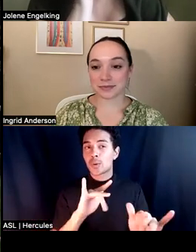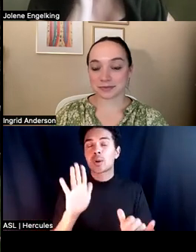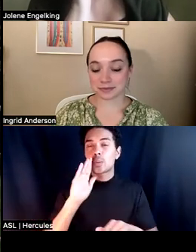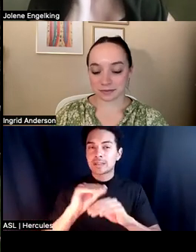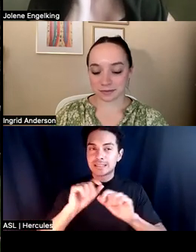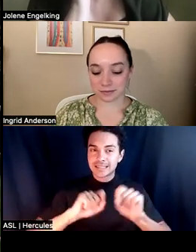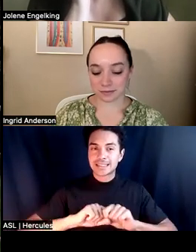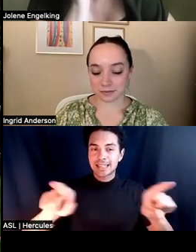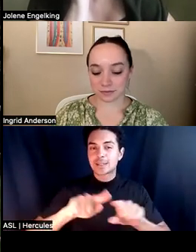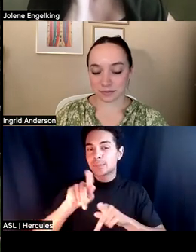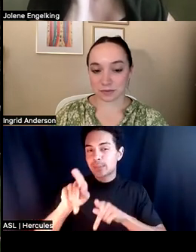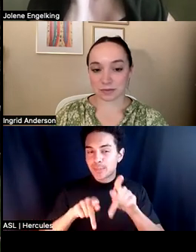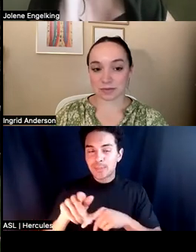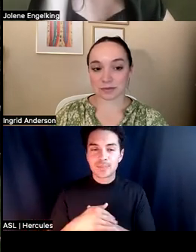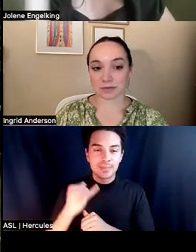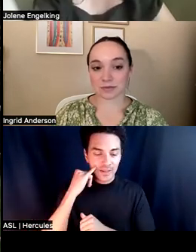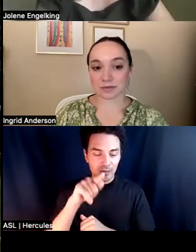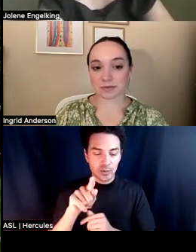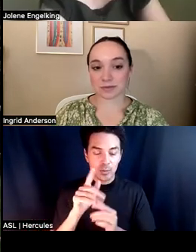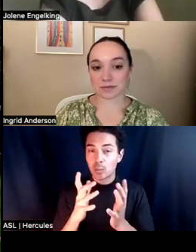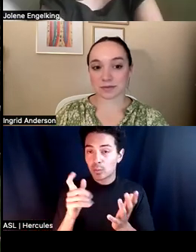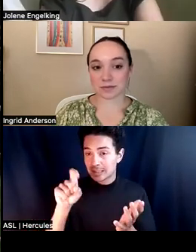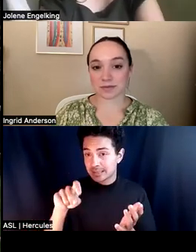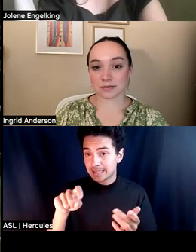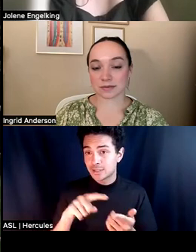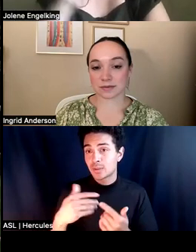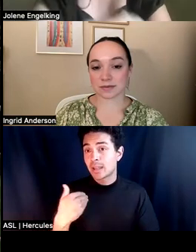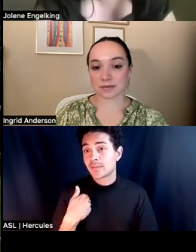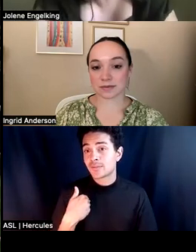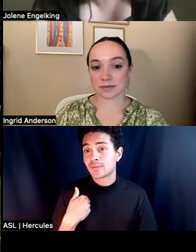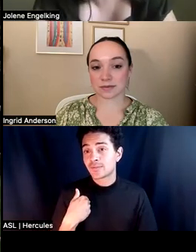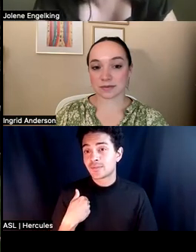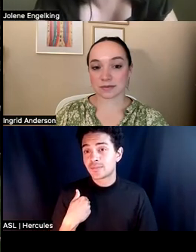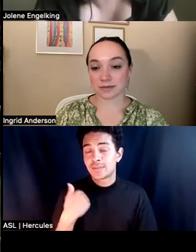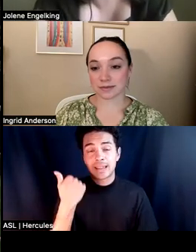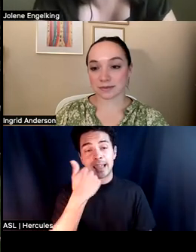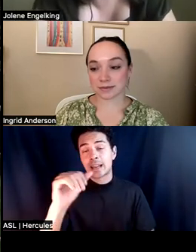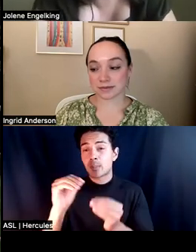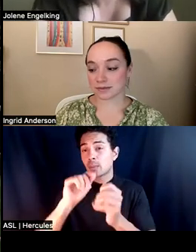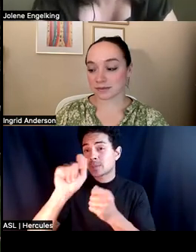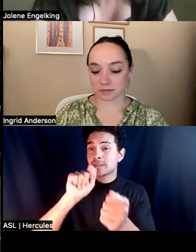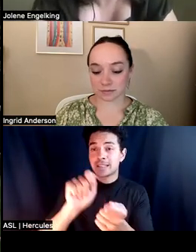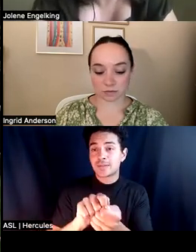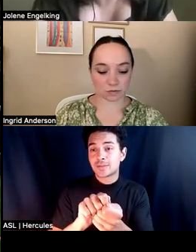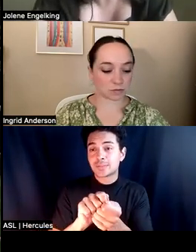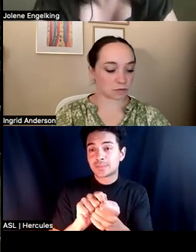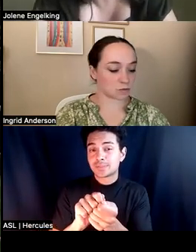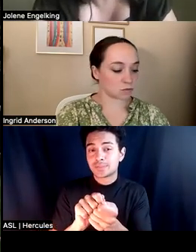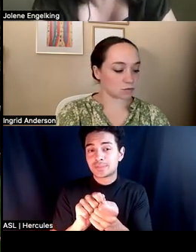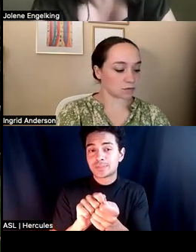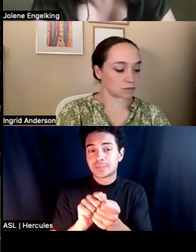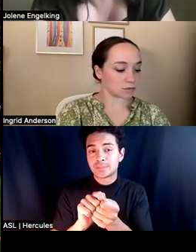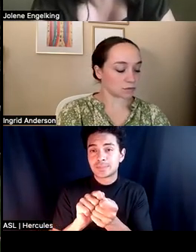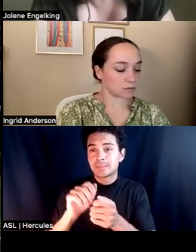out to folks. If you are needing to have any more specific sort of